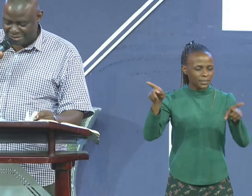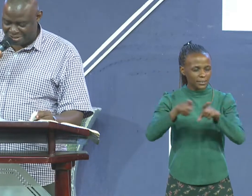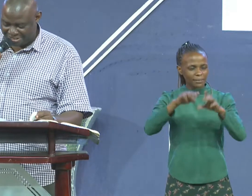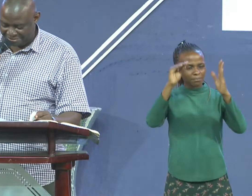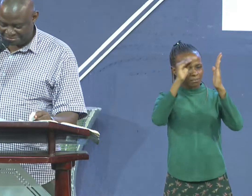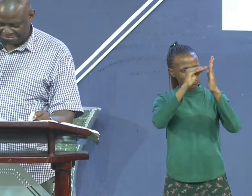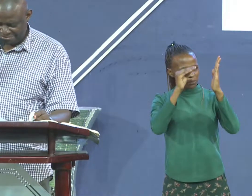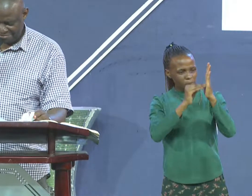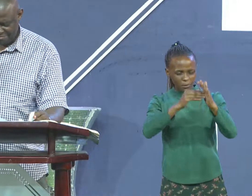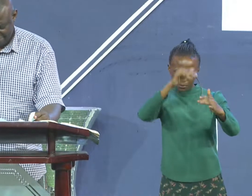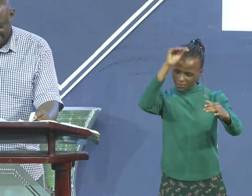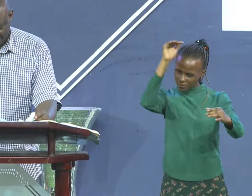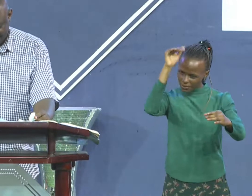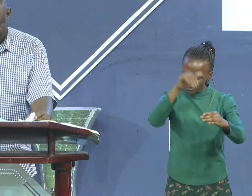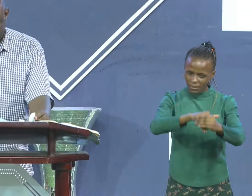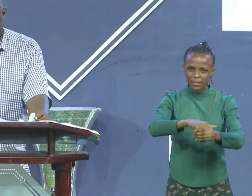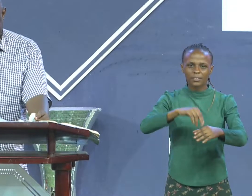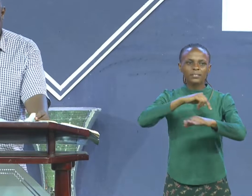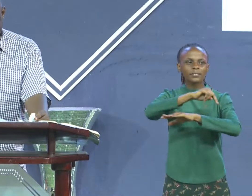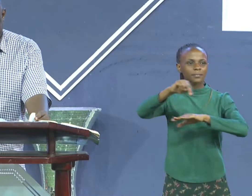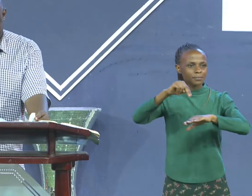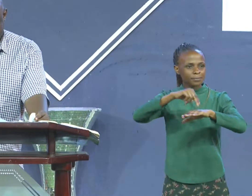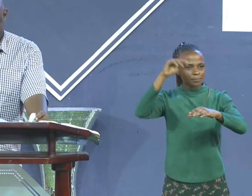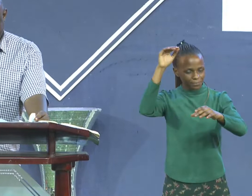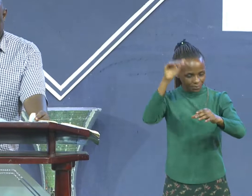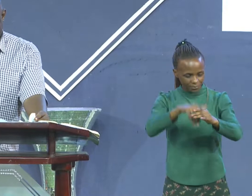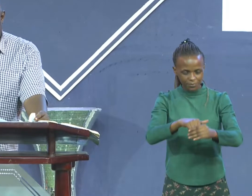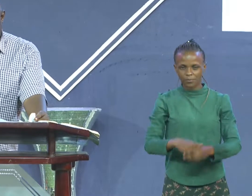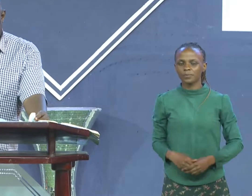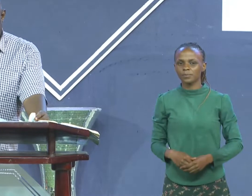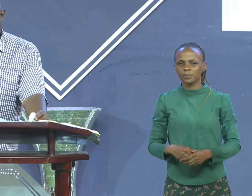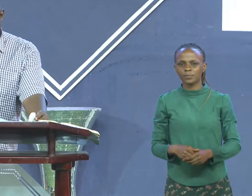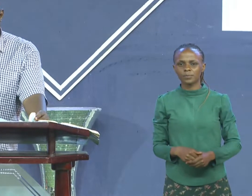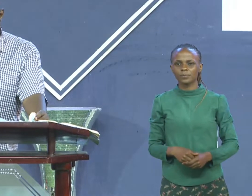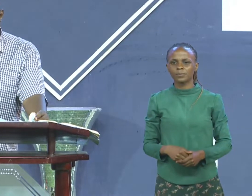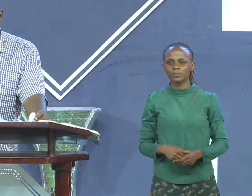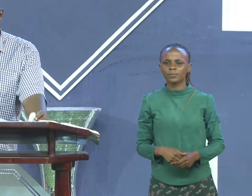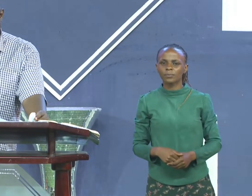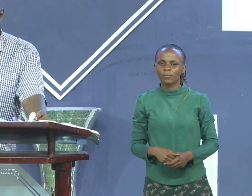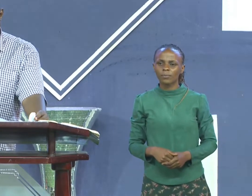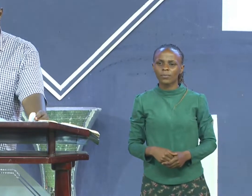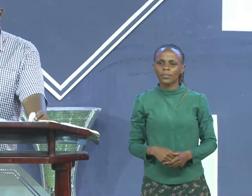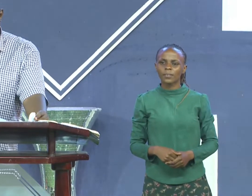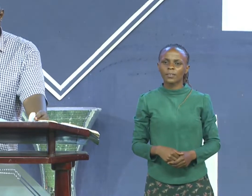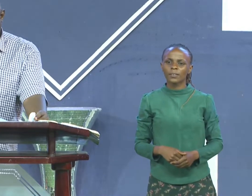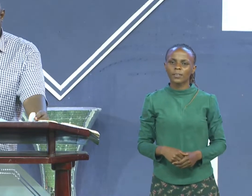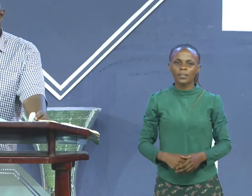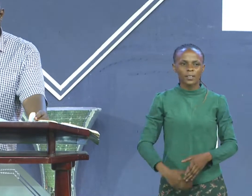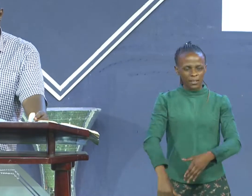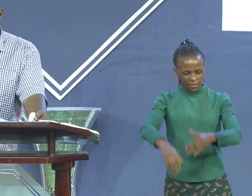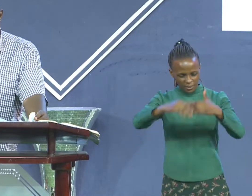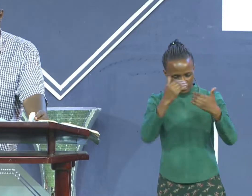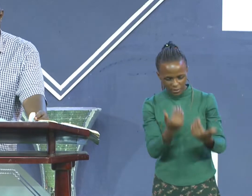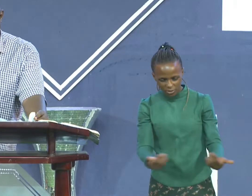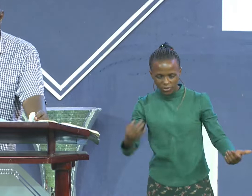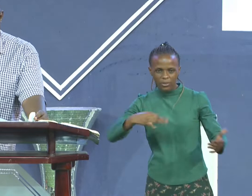the nations. Abaperezi bano era obasanga nga bawandiikiddwa nga erimu ku mawanga. That the children of Israel